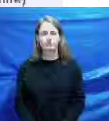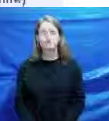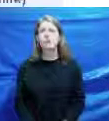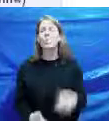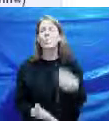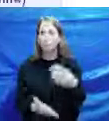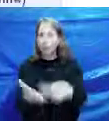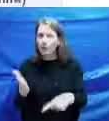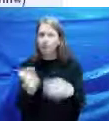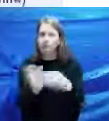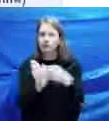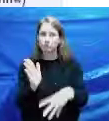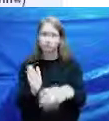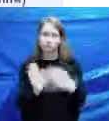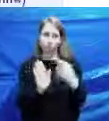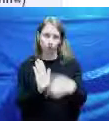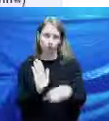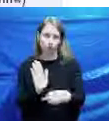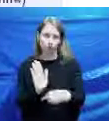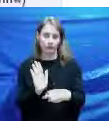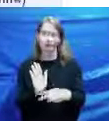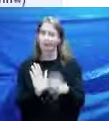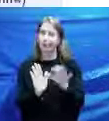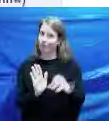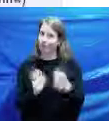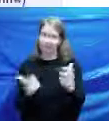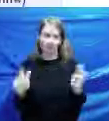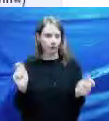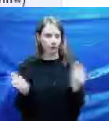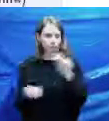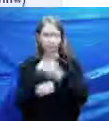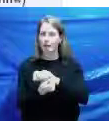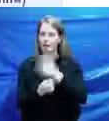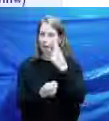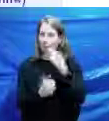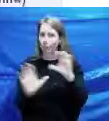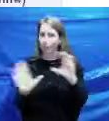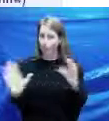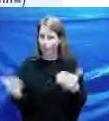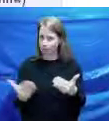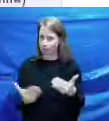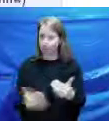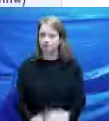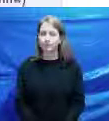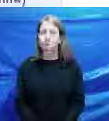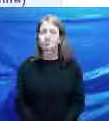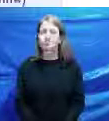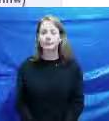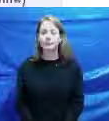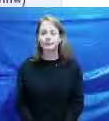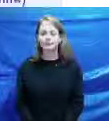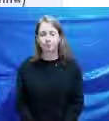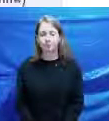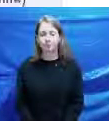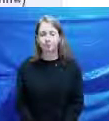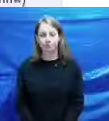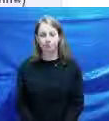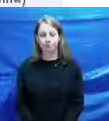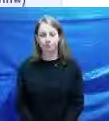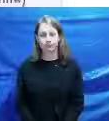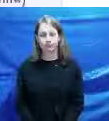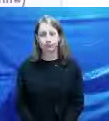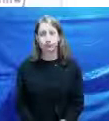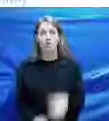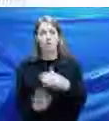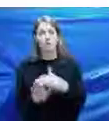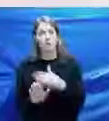is really quite a change to typical practice in our classrooms. So typically standards that preceded the Common Core